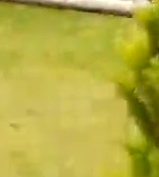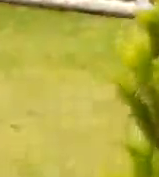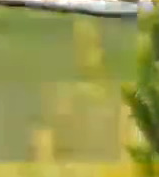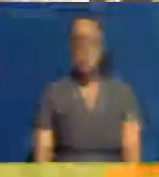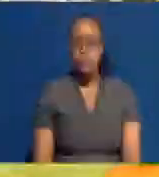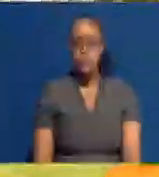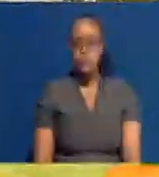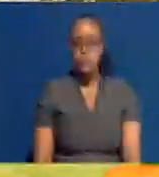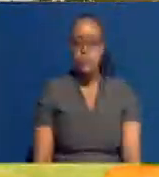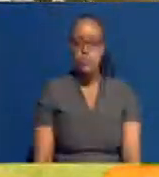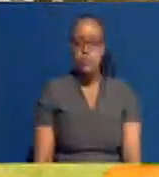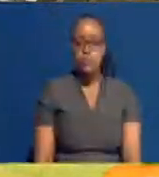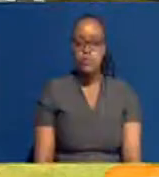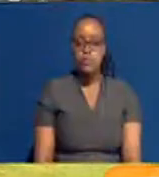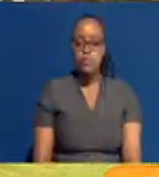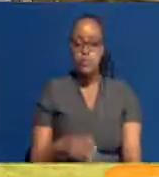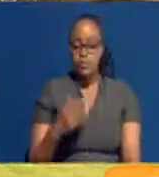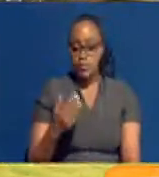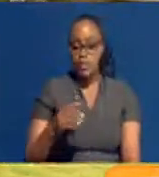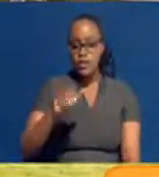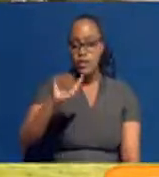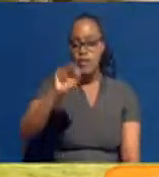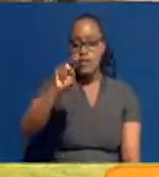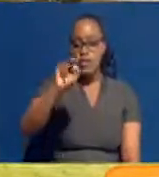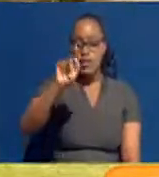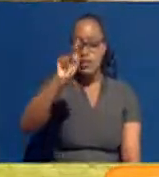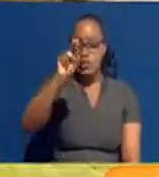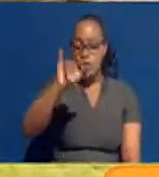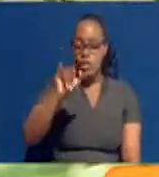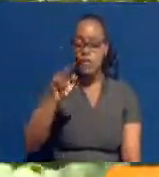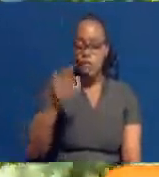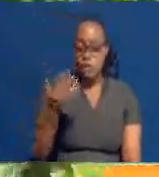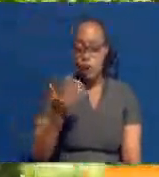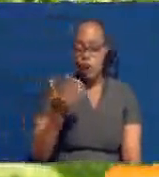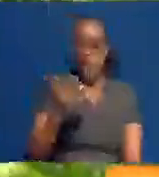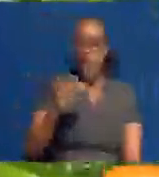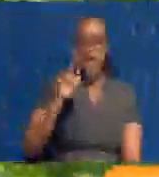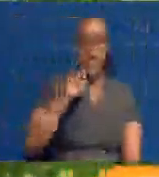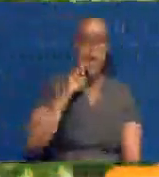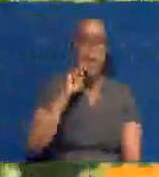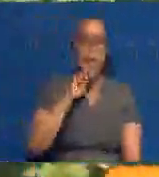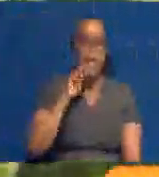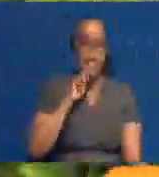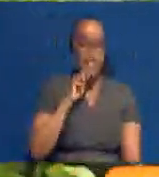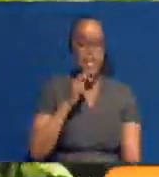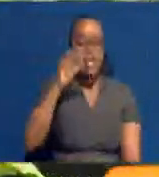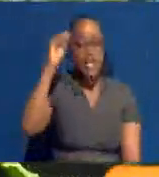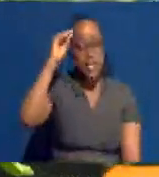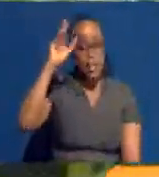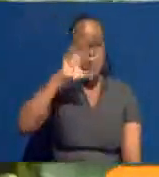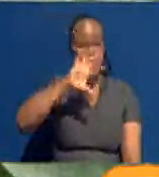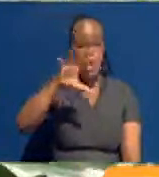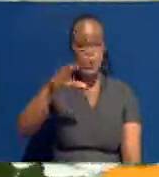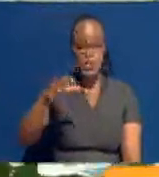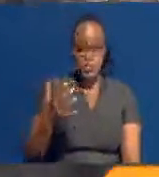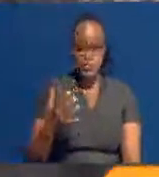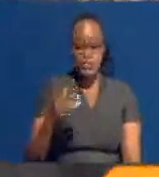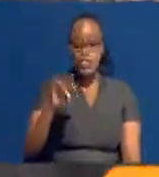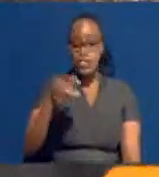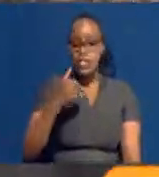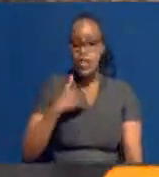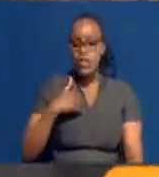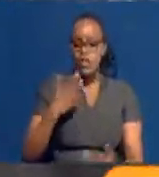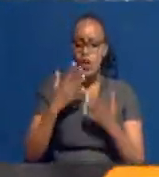Where did you? At Anthony Migai's farm at Gitaru Ward in Kabete, Kiambu County, one is welcomed